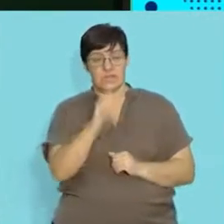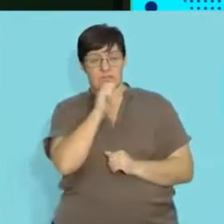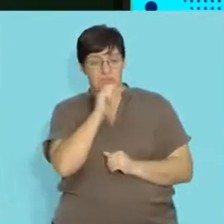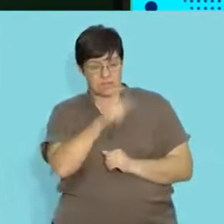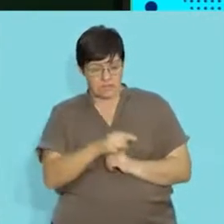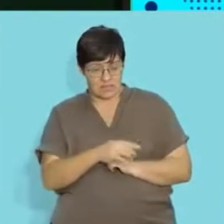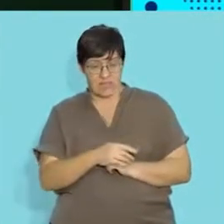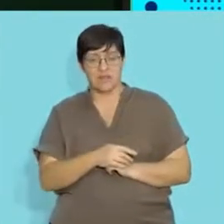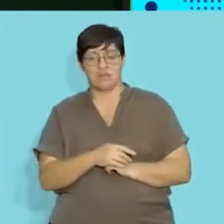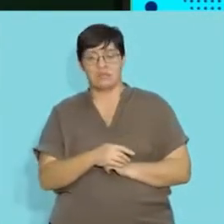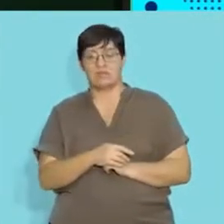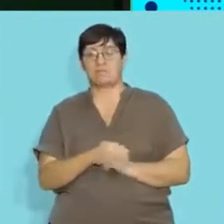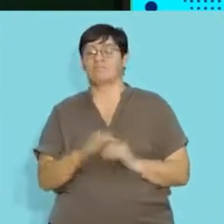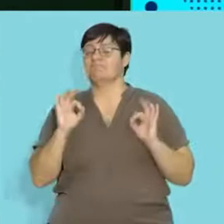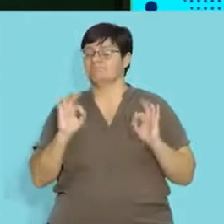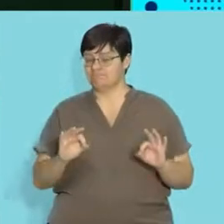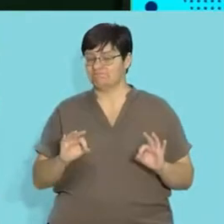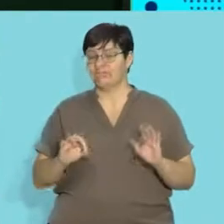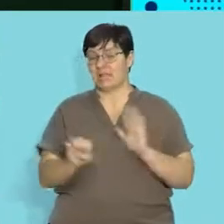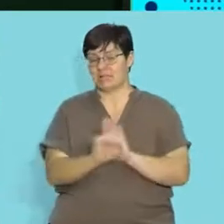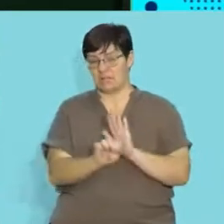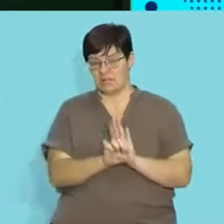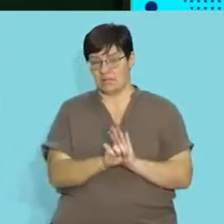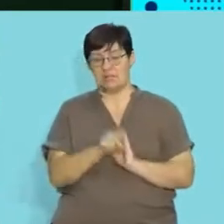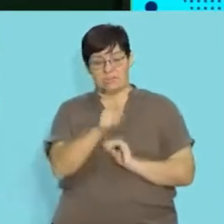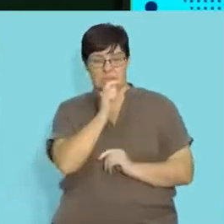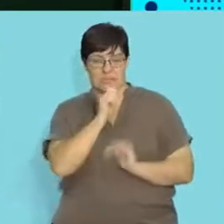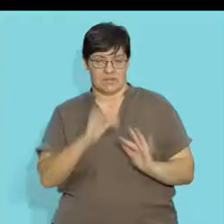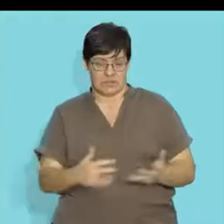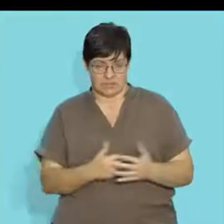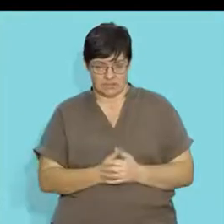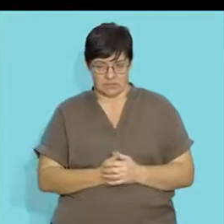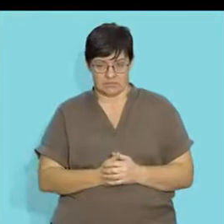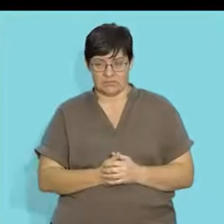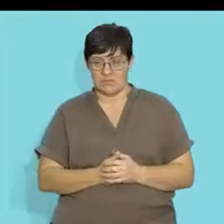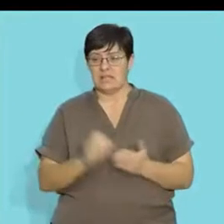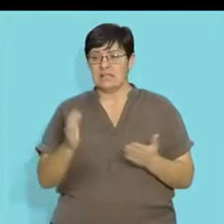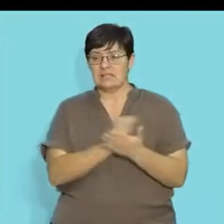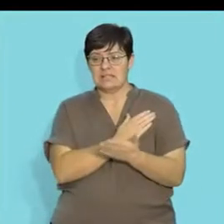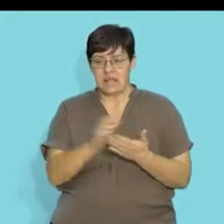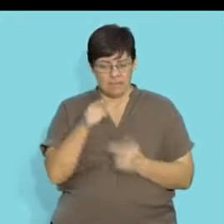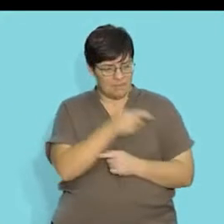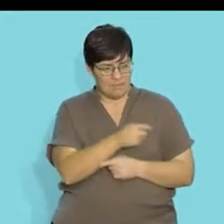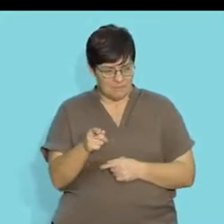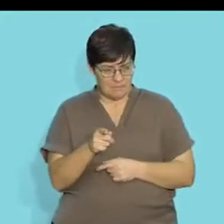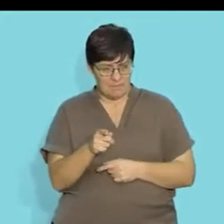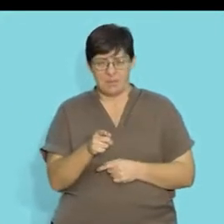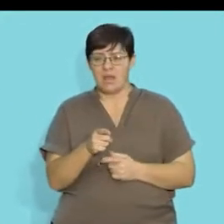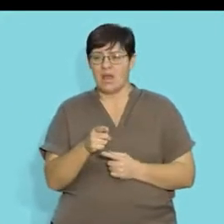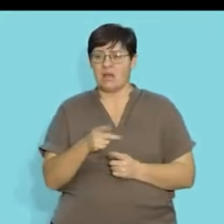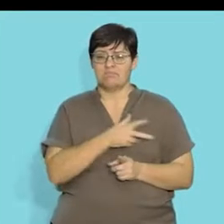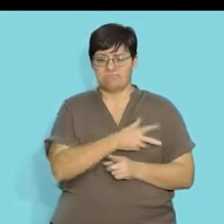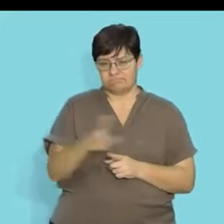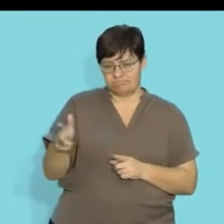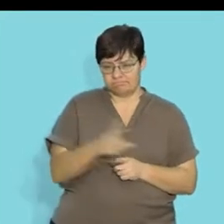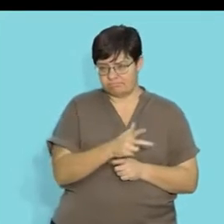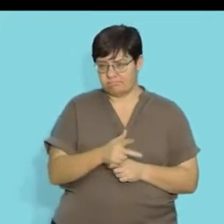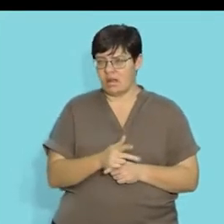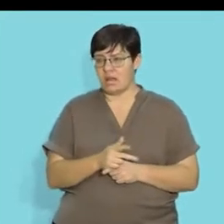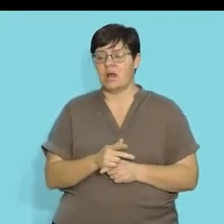having used hormones is an excellent example of how this can be used. So some synthetic herbicides, so weed